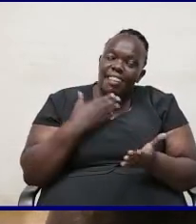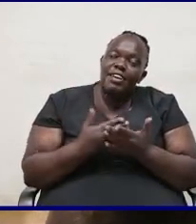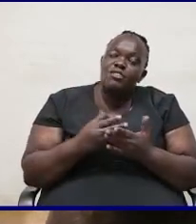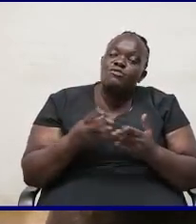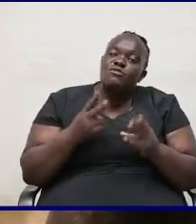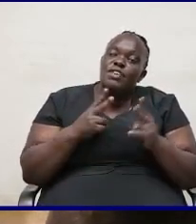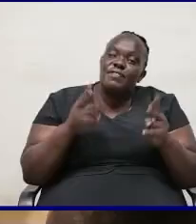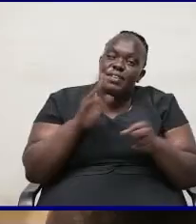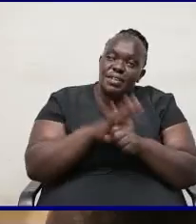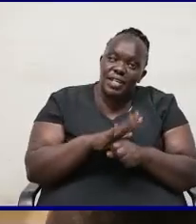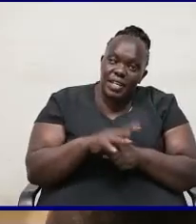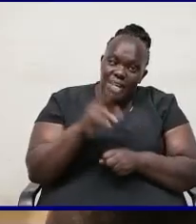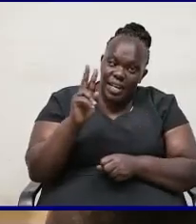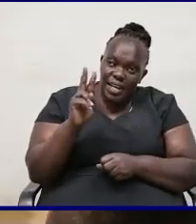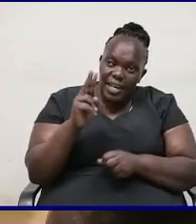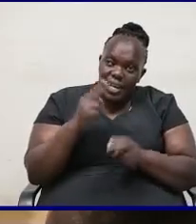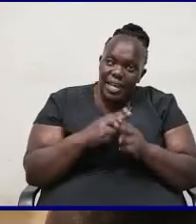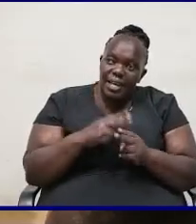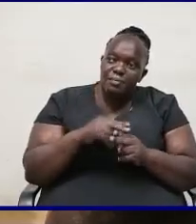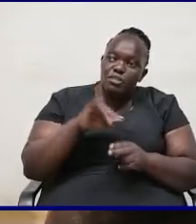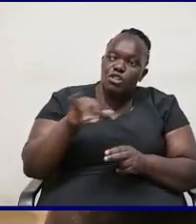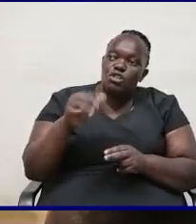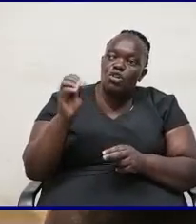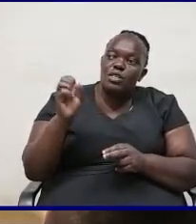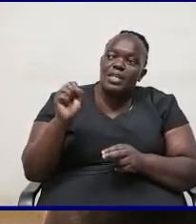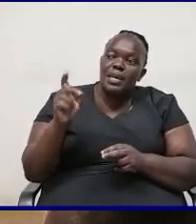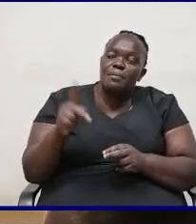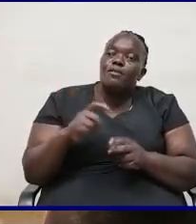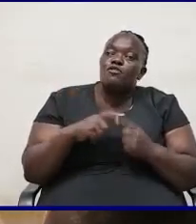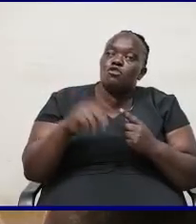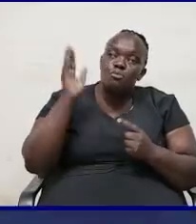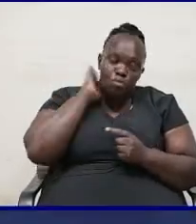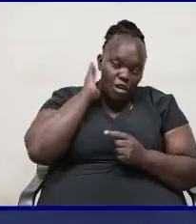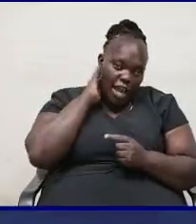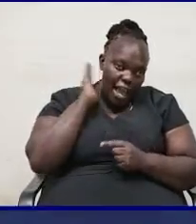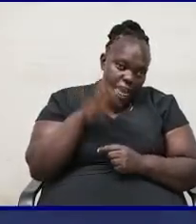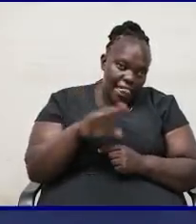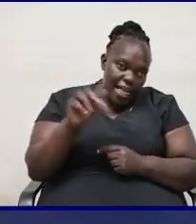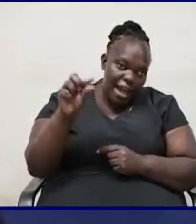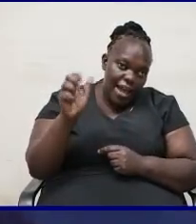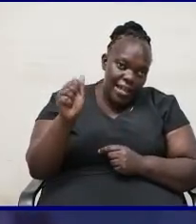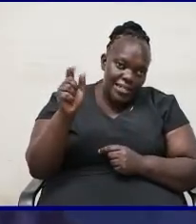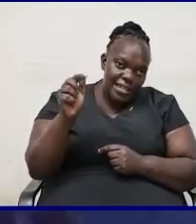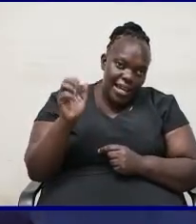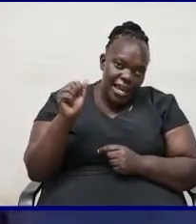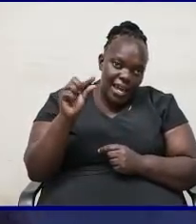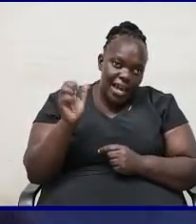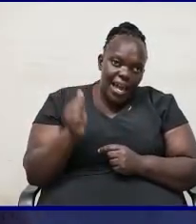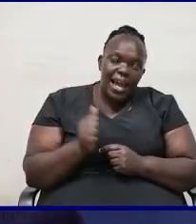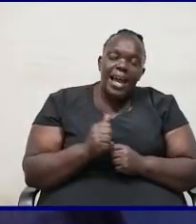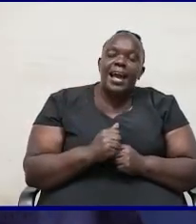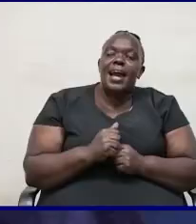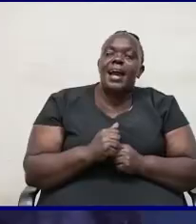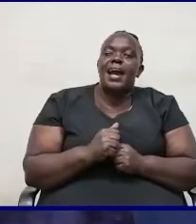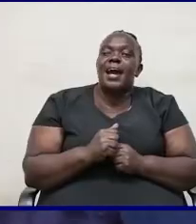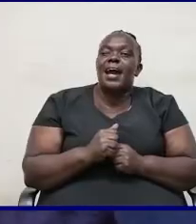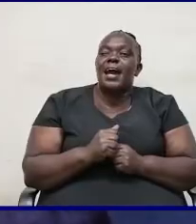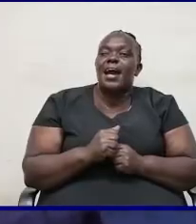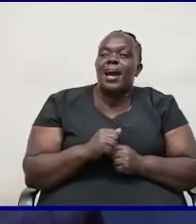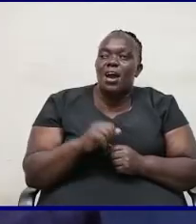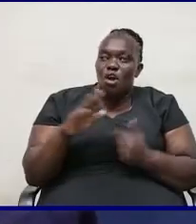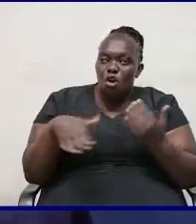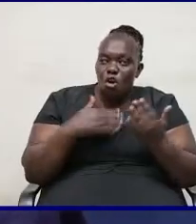so much. My name is Joseph Karanja from Moroma, Katanga. First is, You are from where